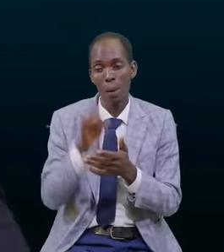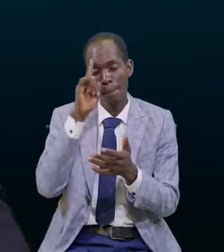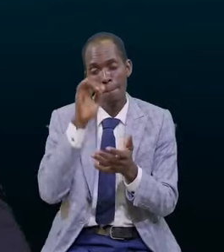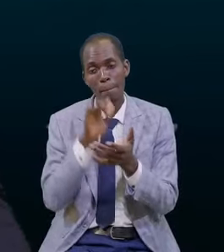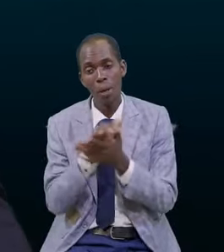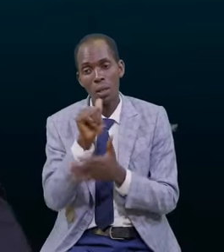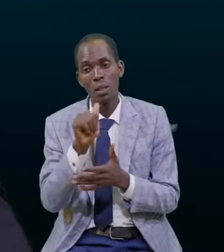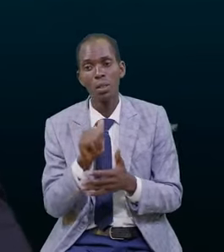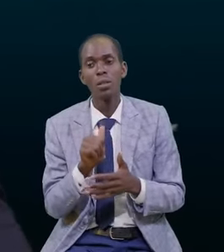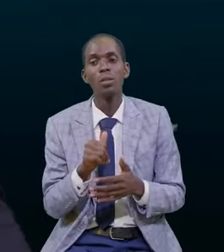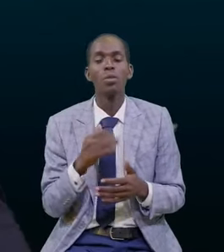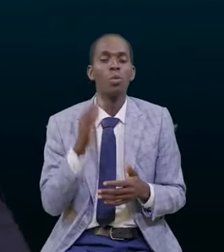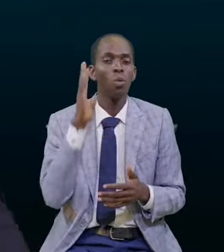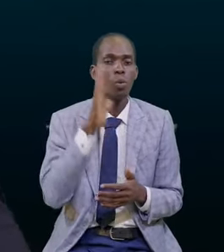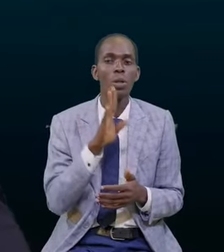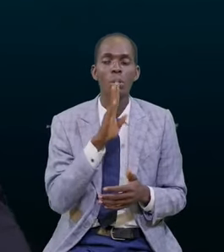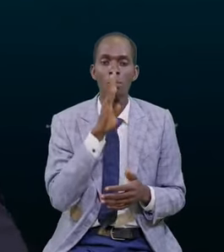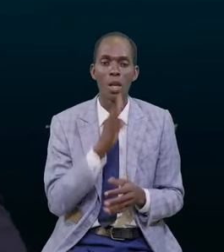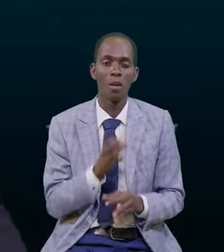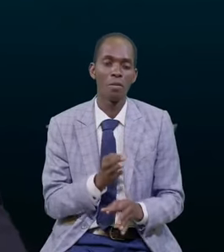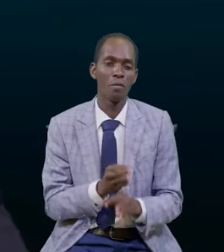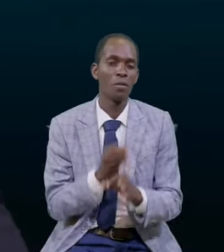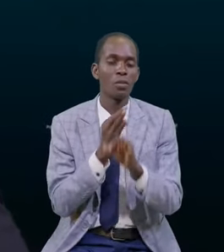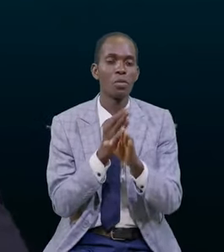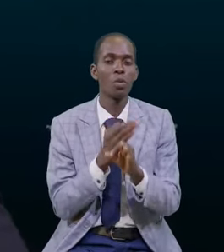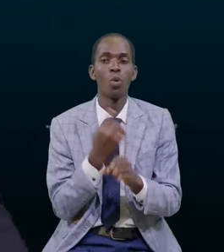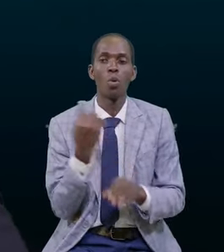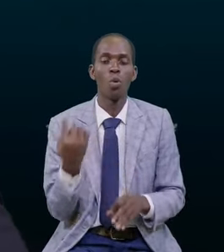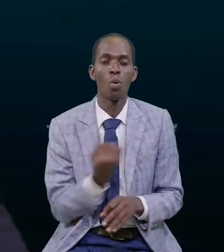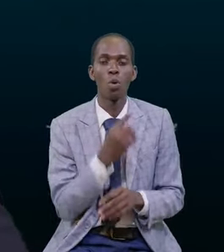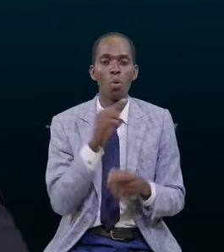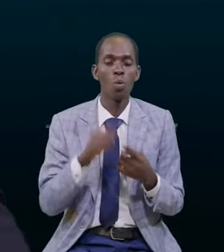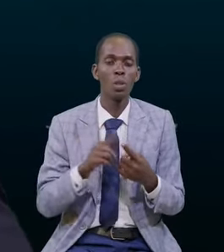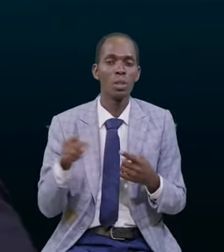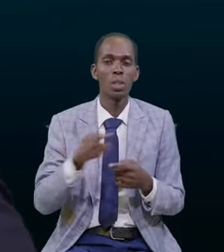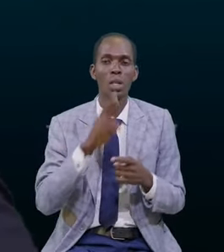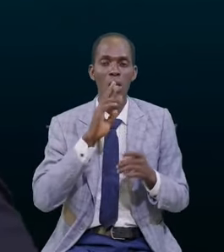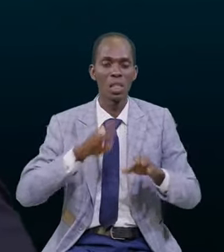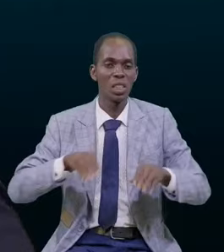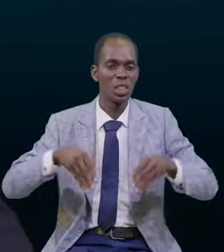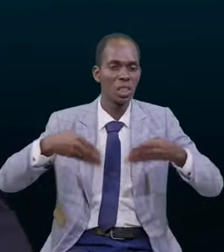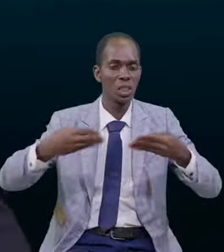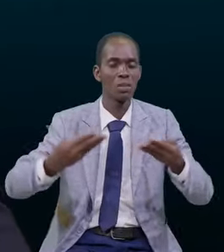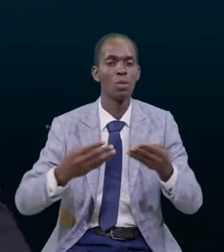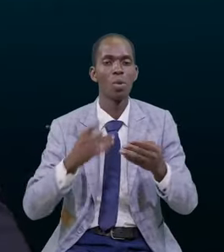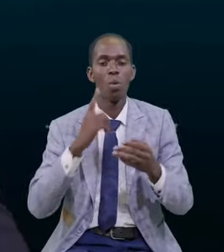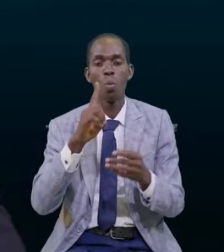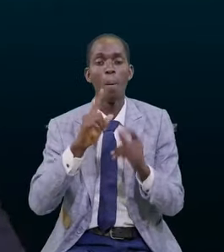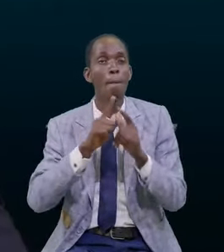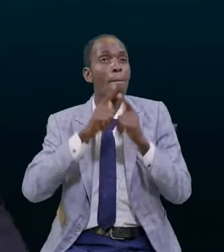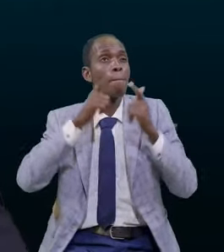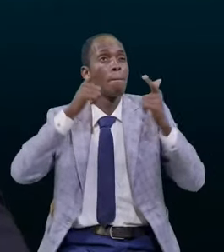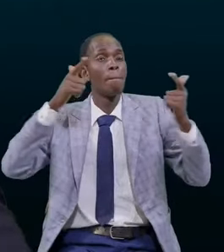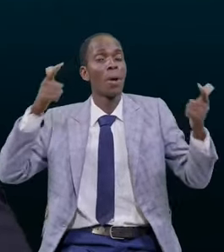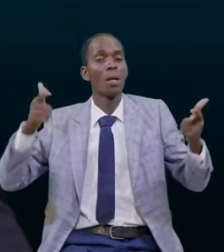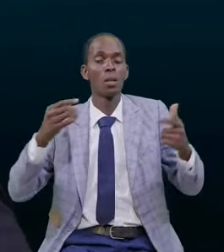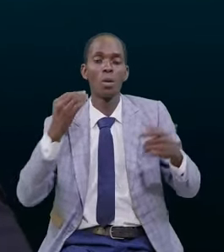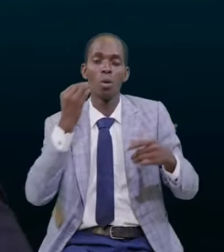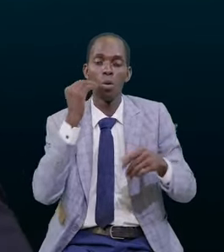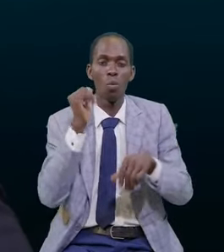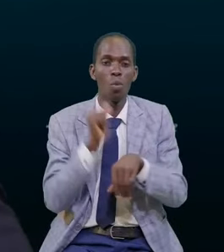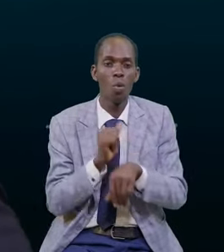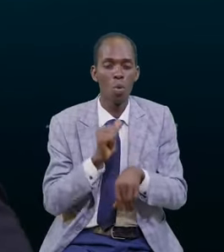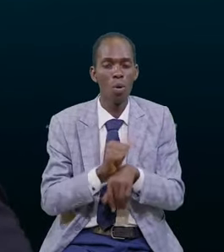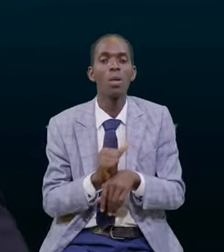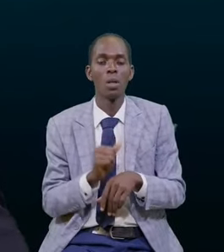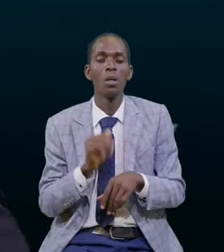be given one massive huge task oh they are going to be faithful but you know this little thing I'm doing here that